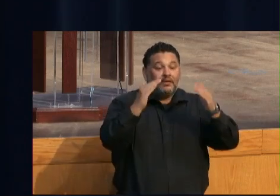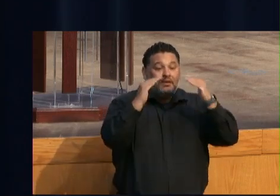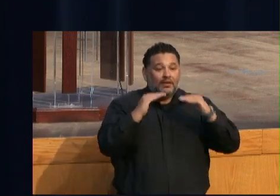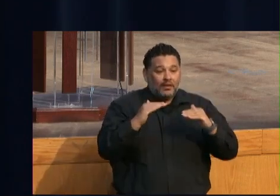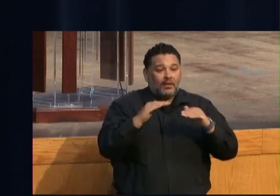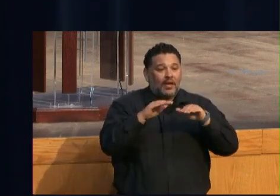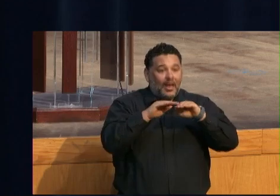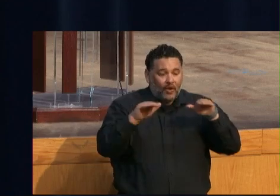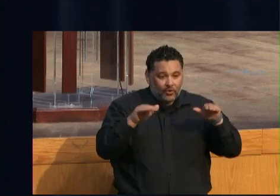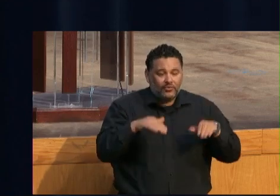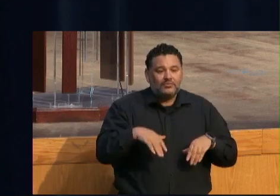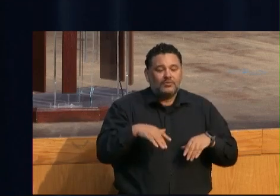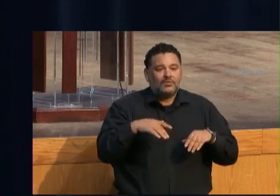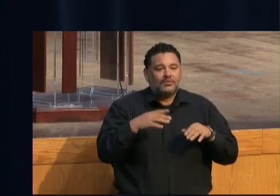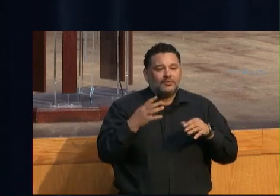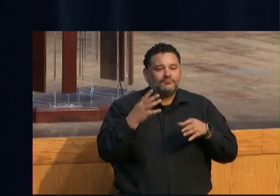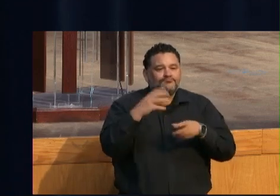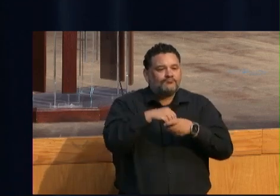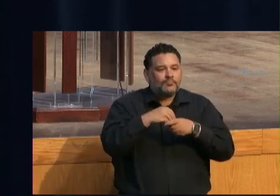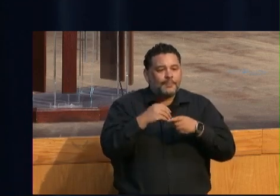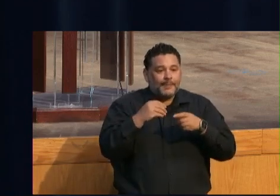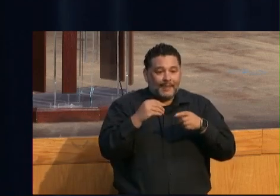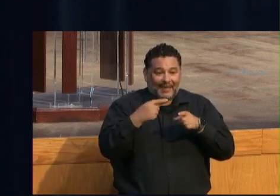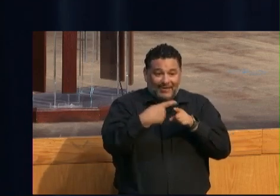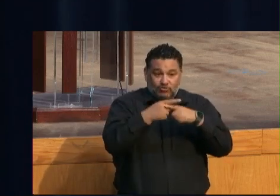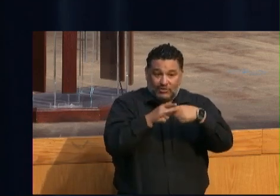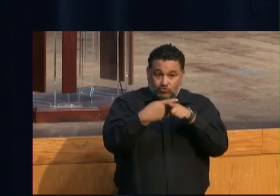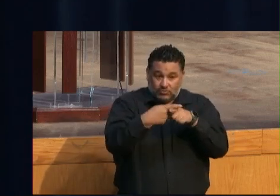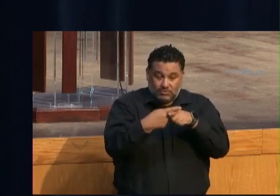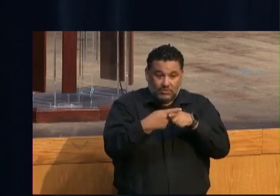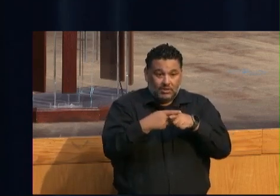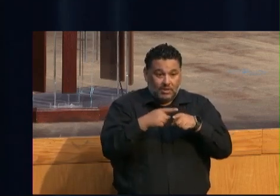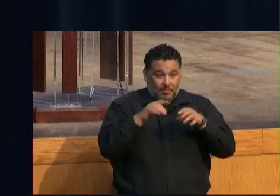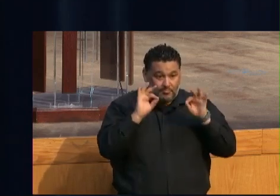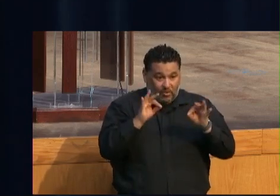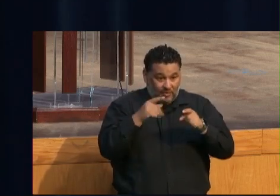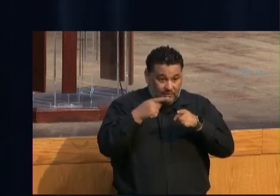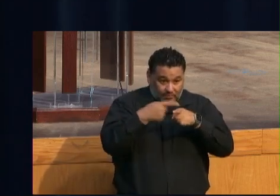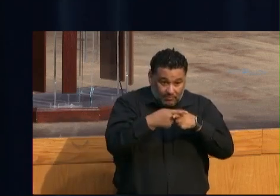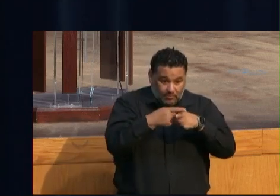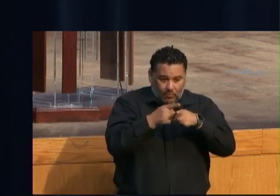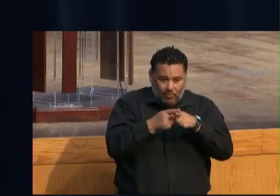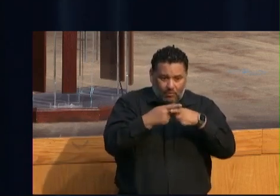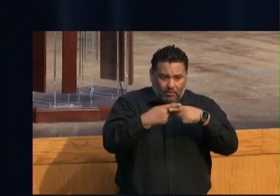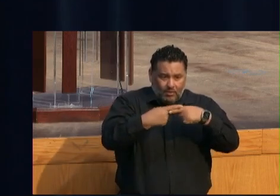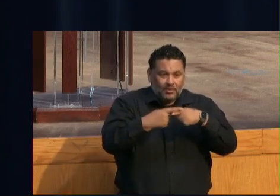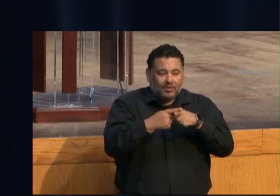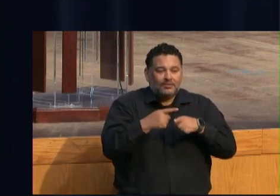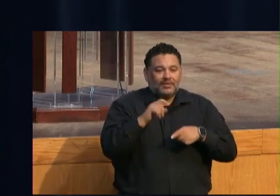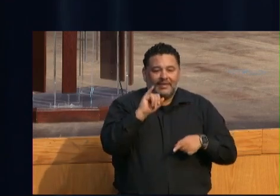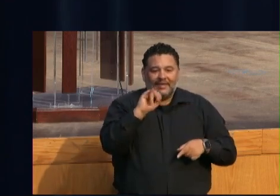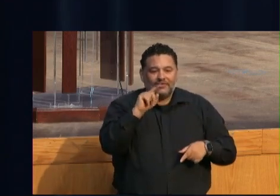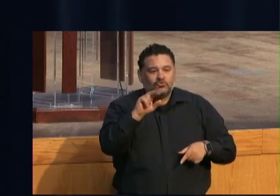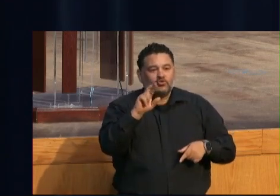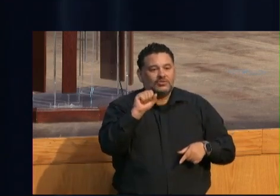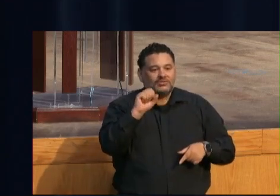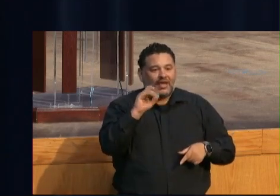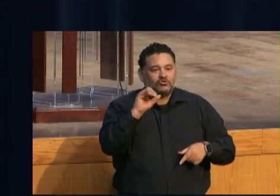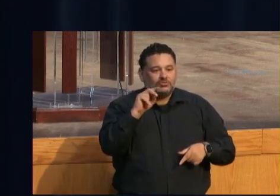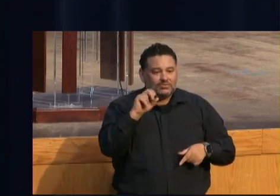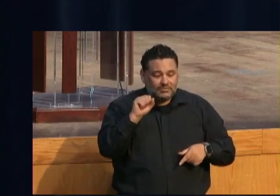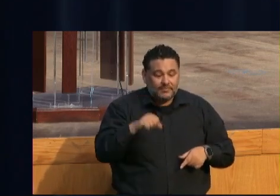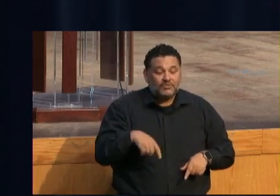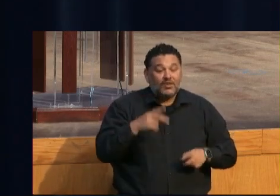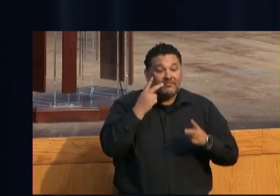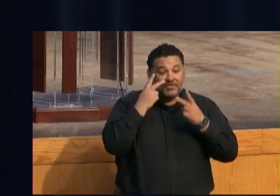into things like intersections. Is it a perfect intersection perpendicularly? Is it a slightly offset? And so on and so on. So what the visual